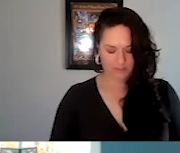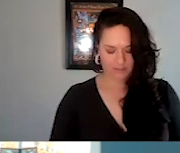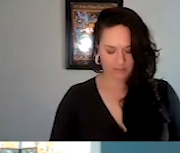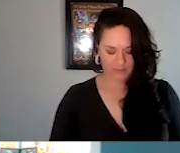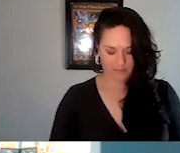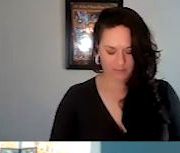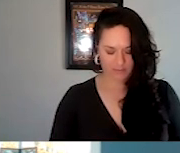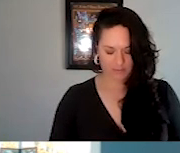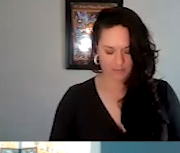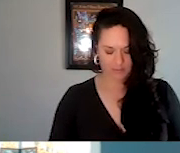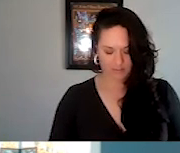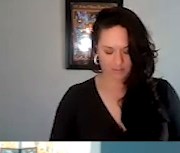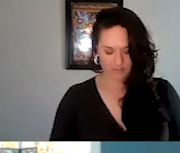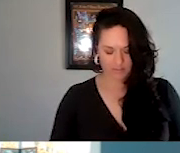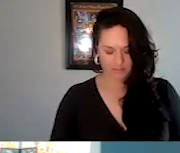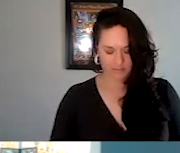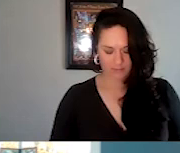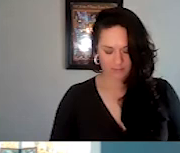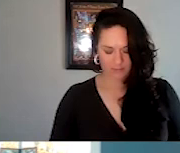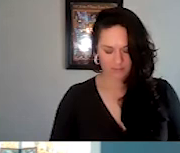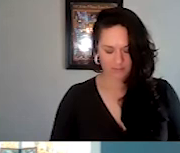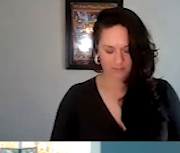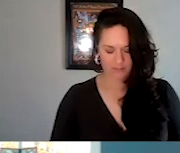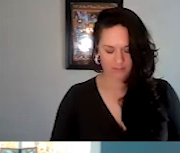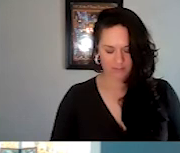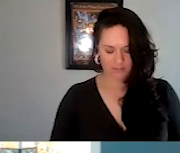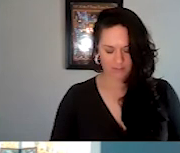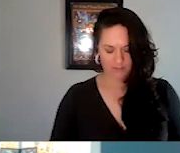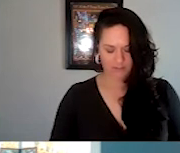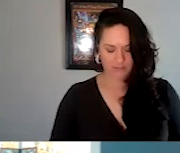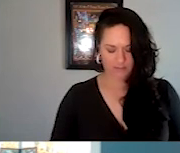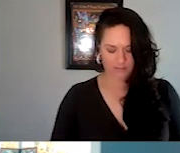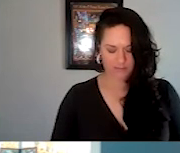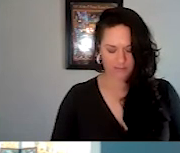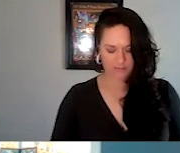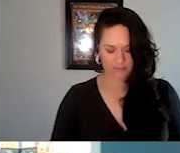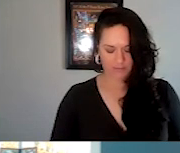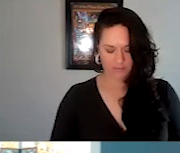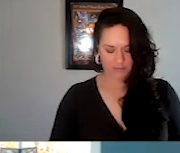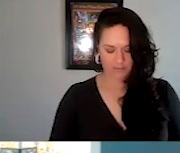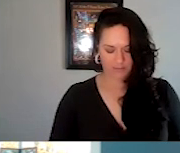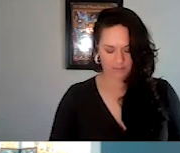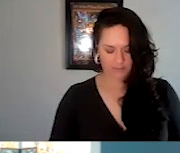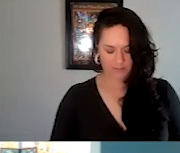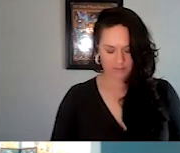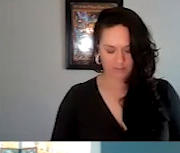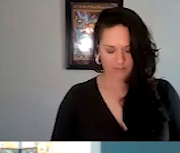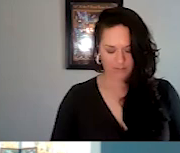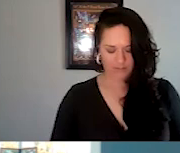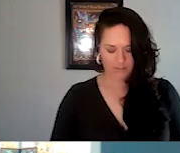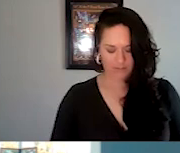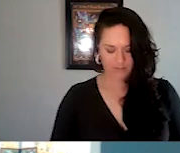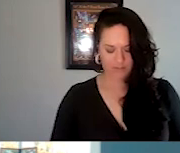of Agriculture wrote a letter advising the shops to stop selling Delta-8 products because it was illegal. So I'm